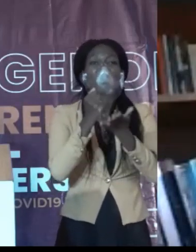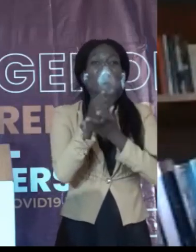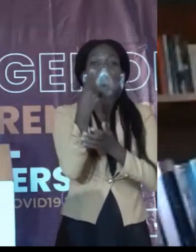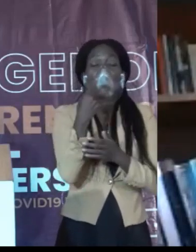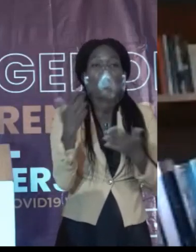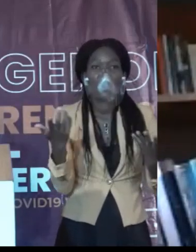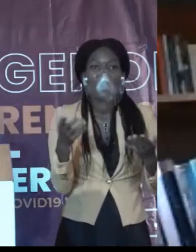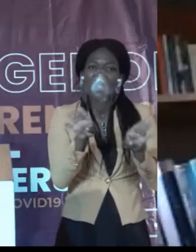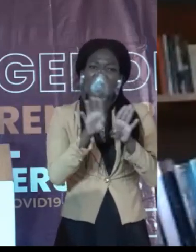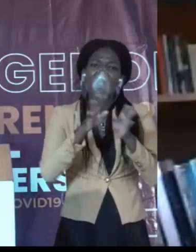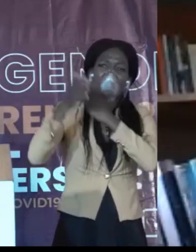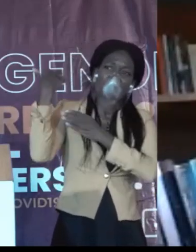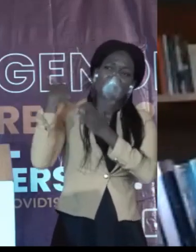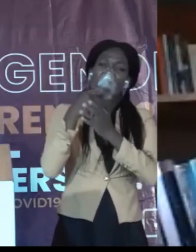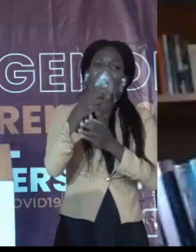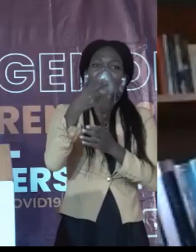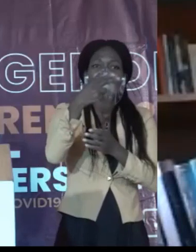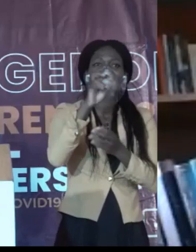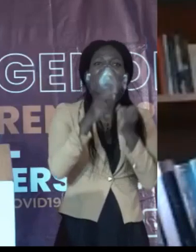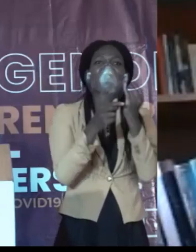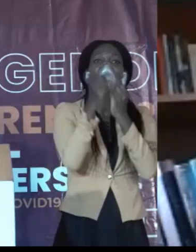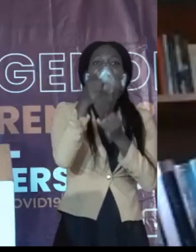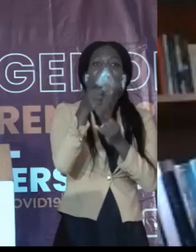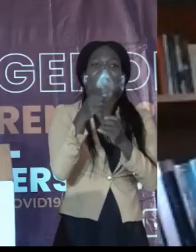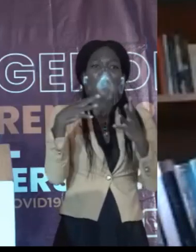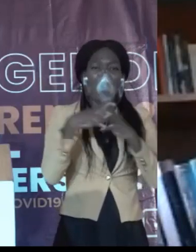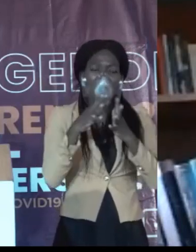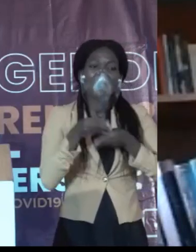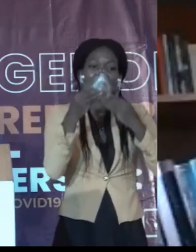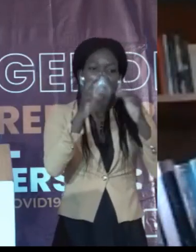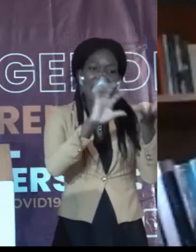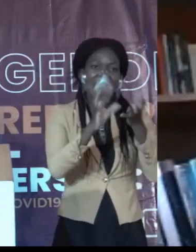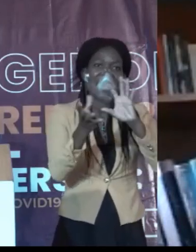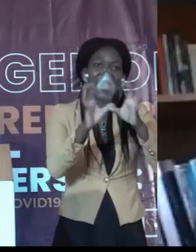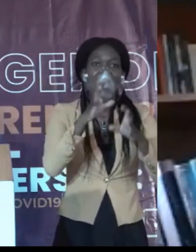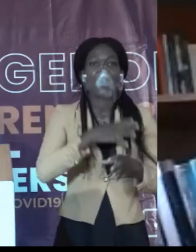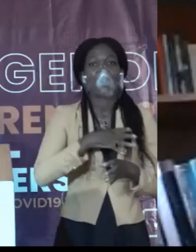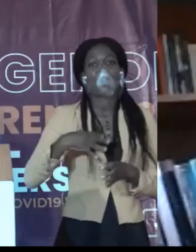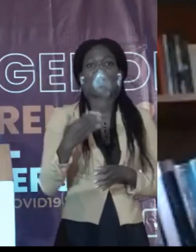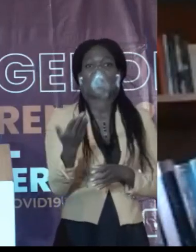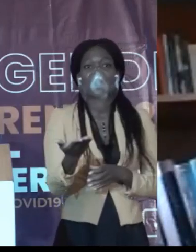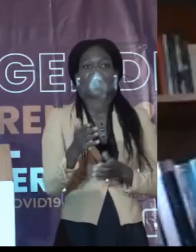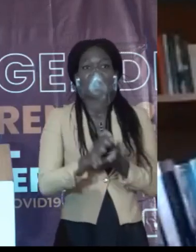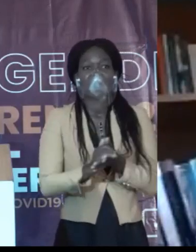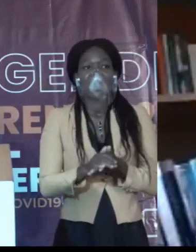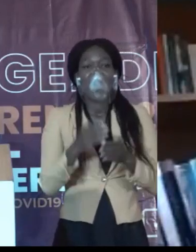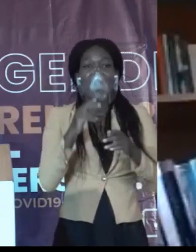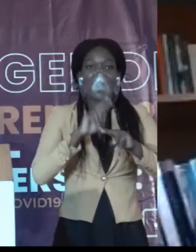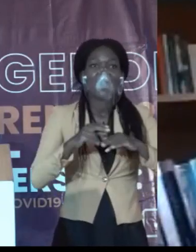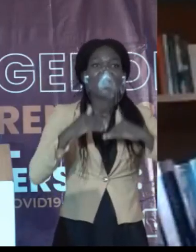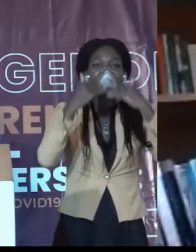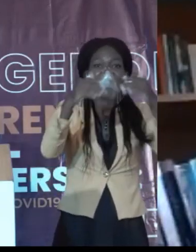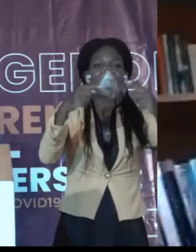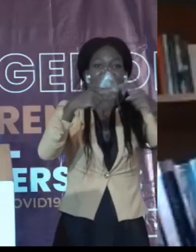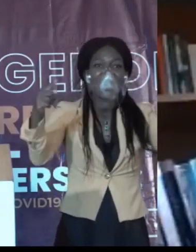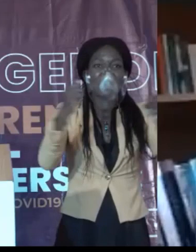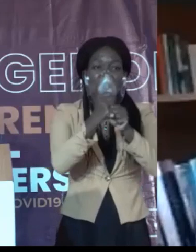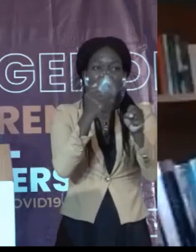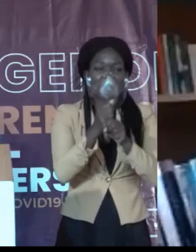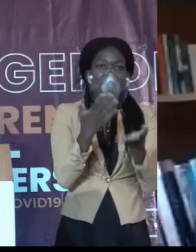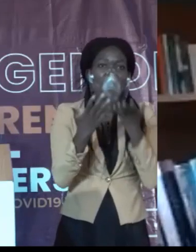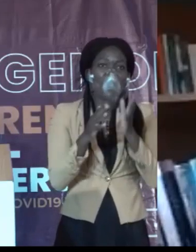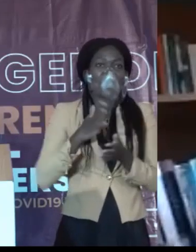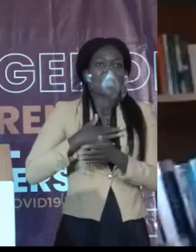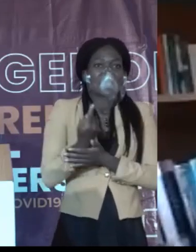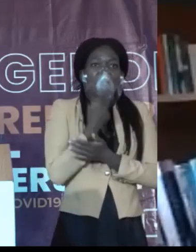HIV, it's the women. Whether it's the frontline health workers or is the self-isolation